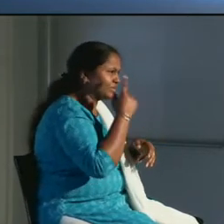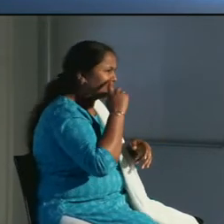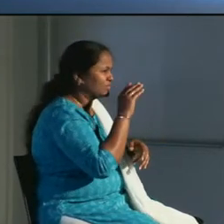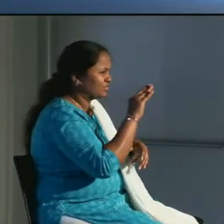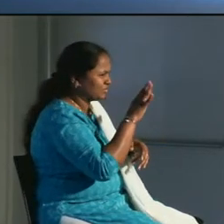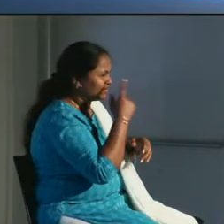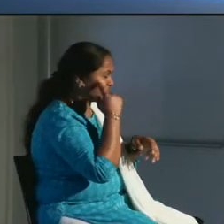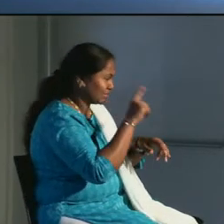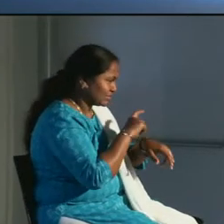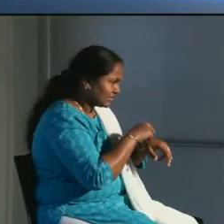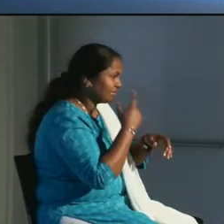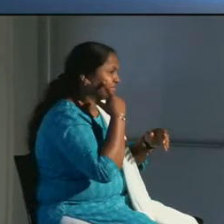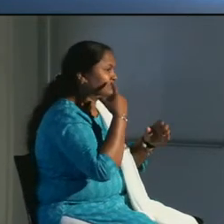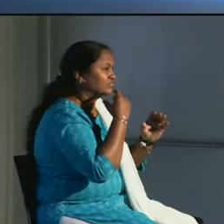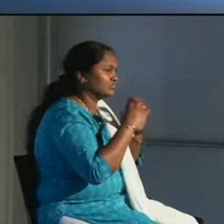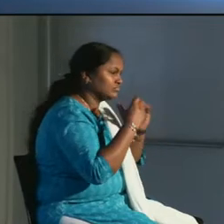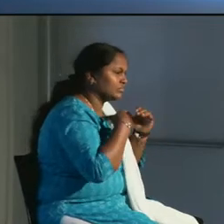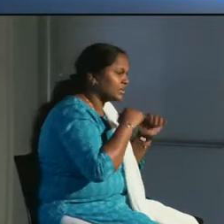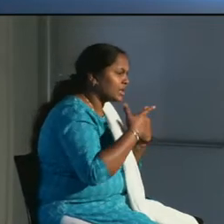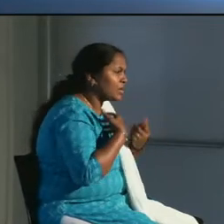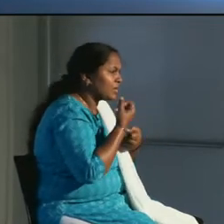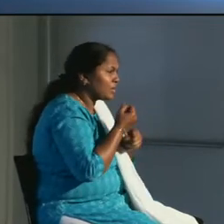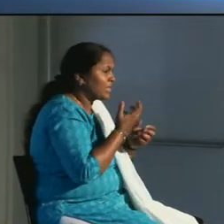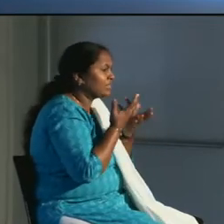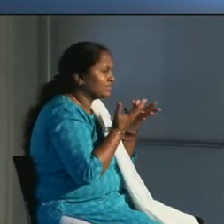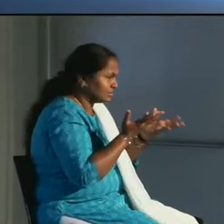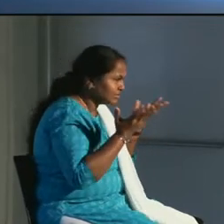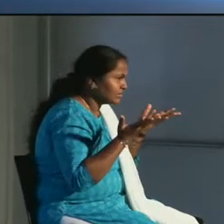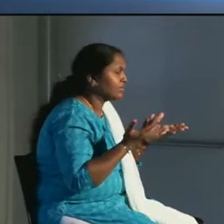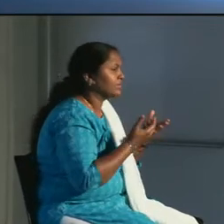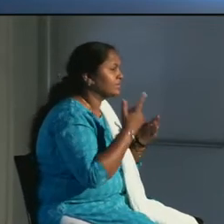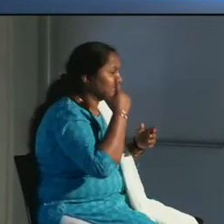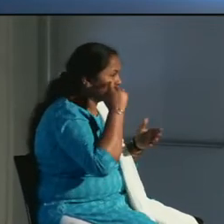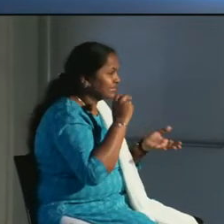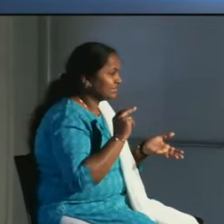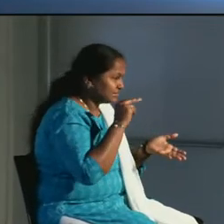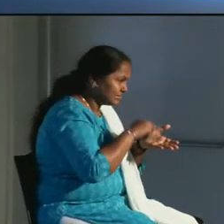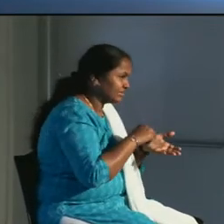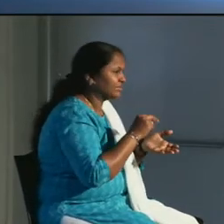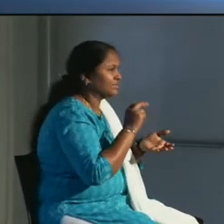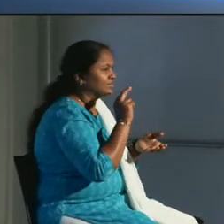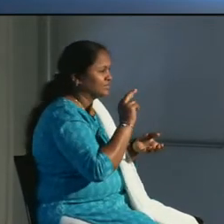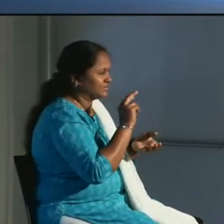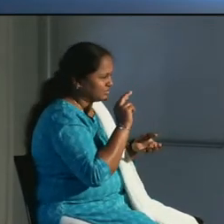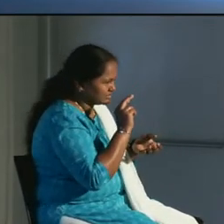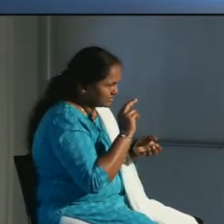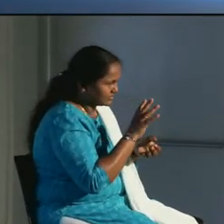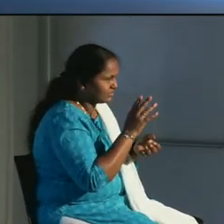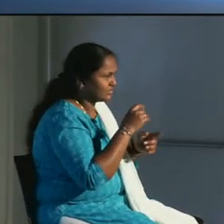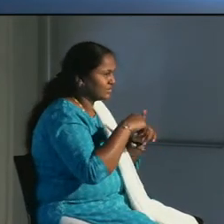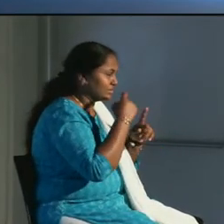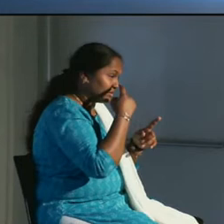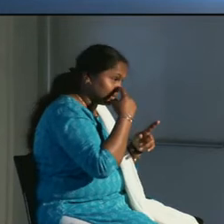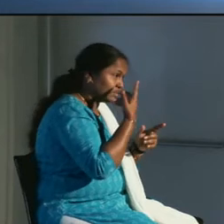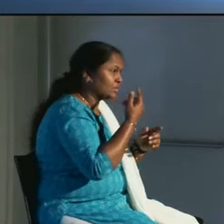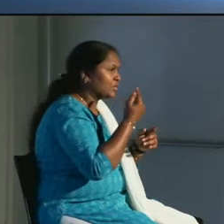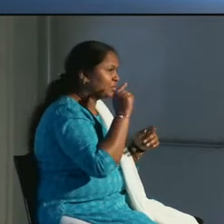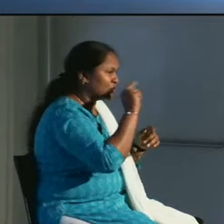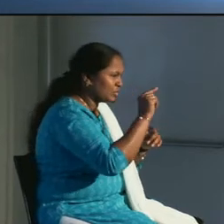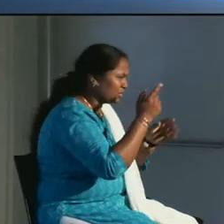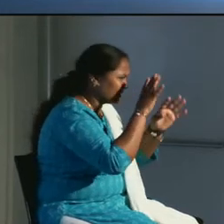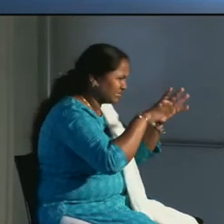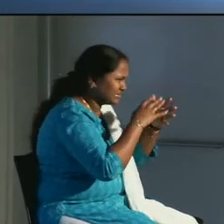40-foot long canvas. How was I going to make a painting? Standing up a 20-foot ladder, my nose pointing and touching the